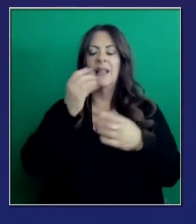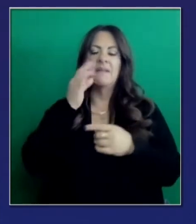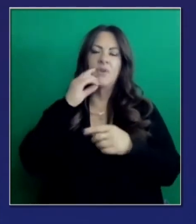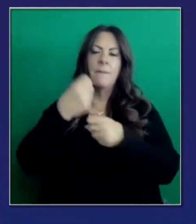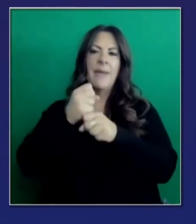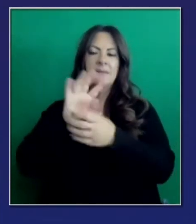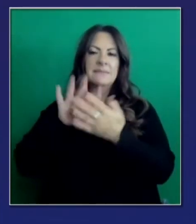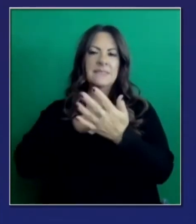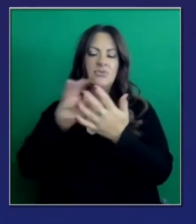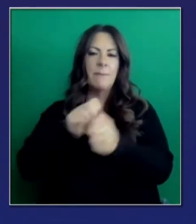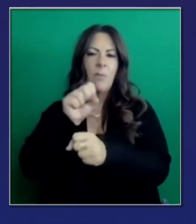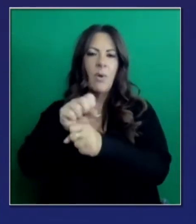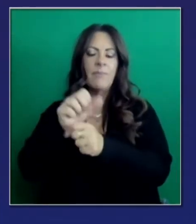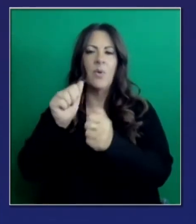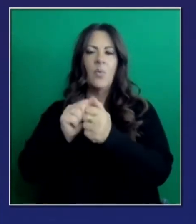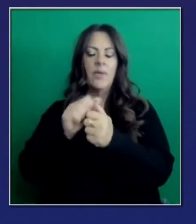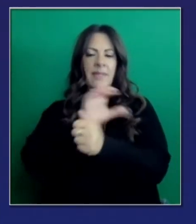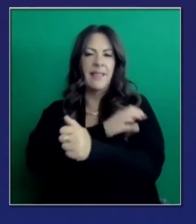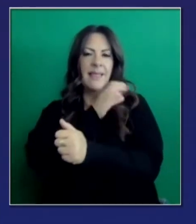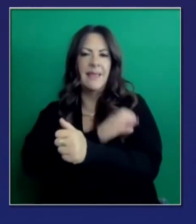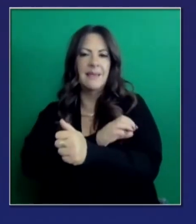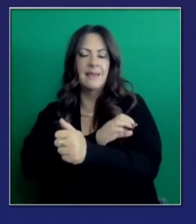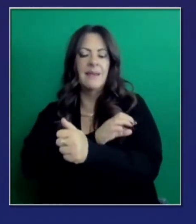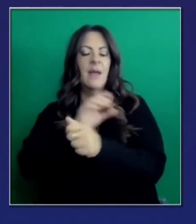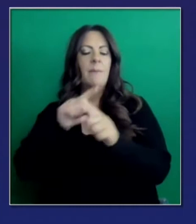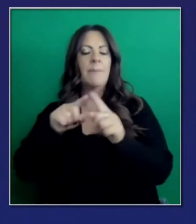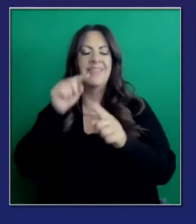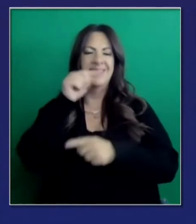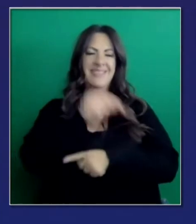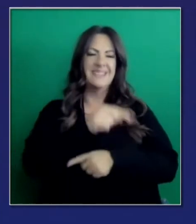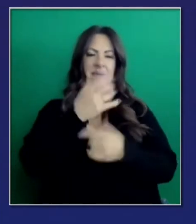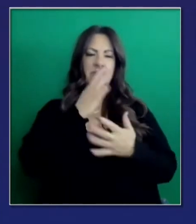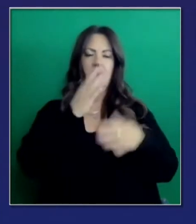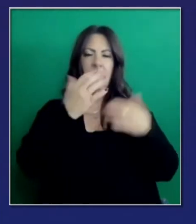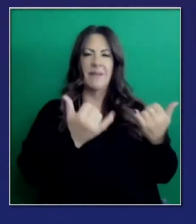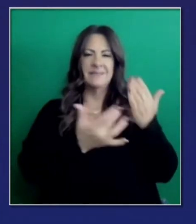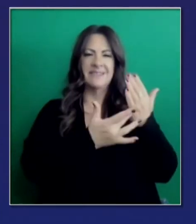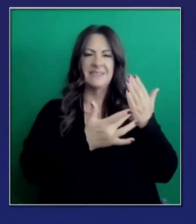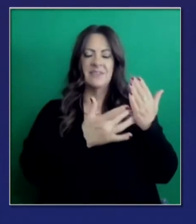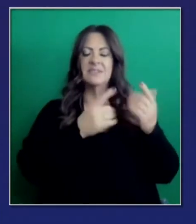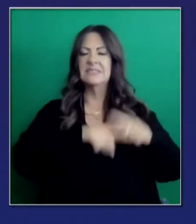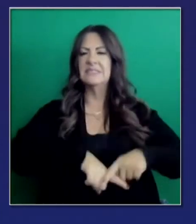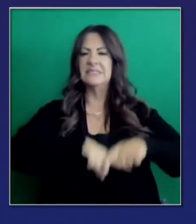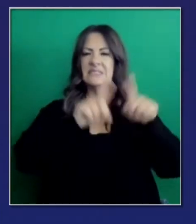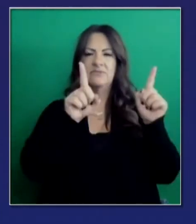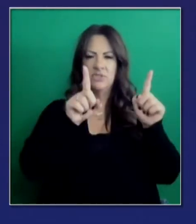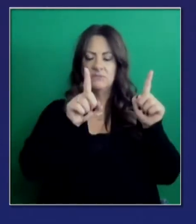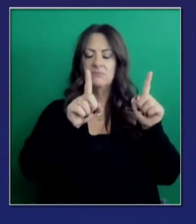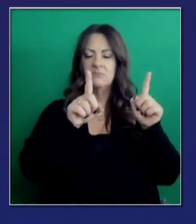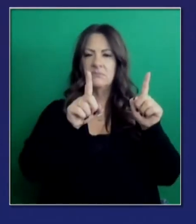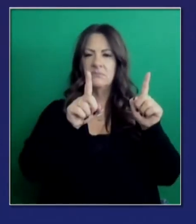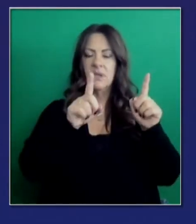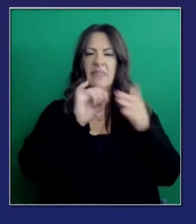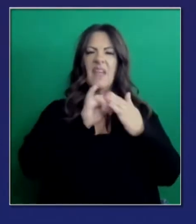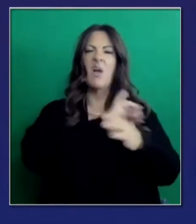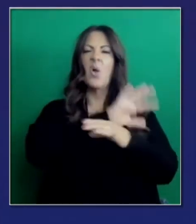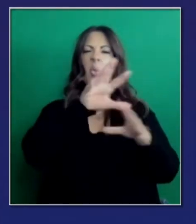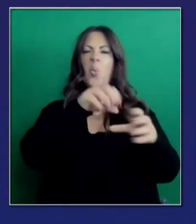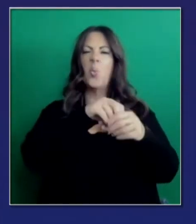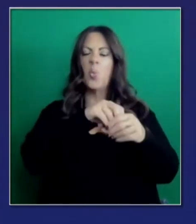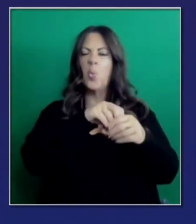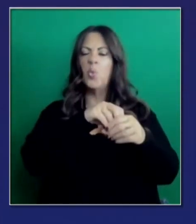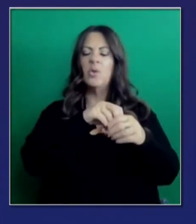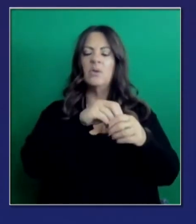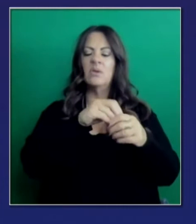end-to-end system across the spectrum, bottom-up, top-down, providers, whole spectrum of the